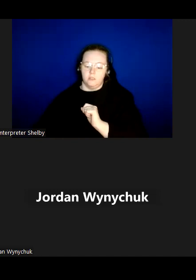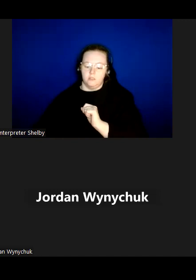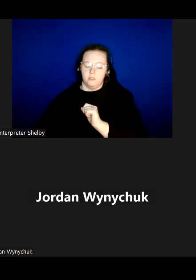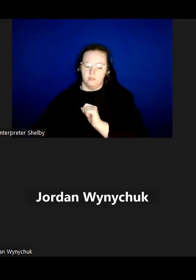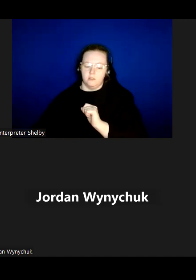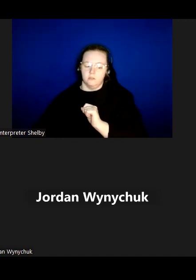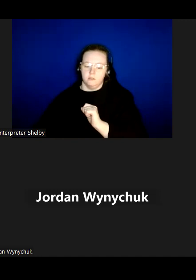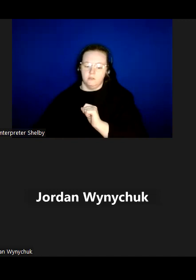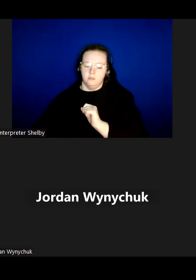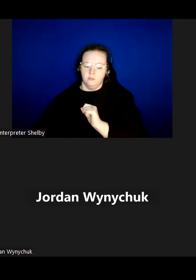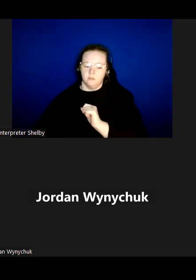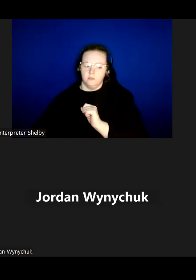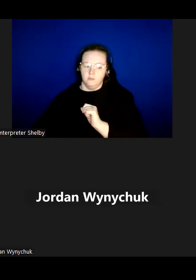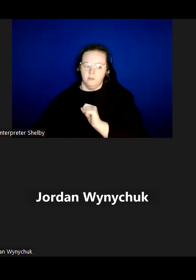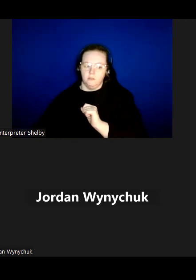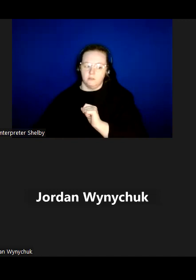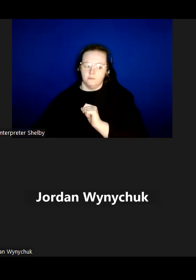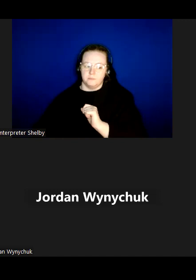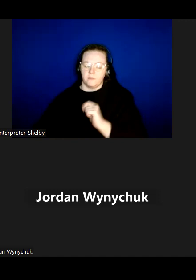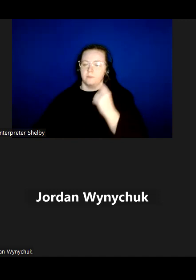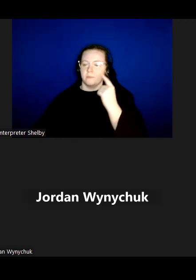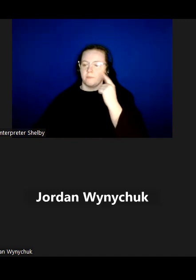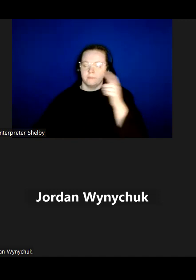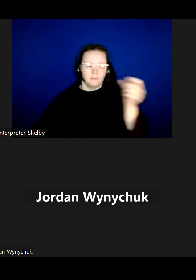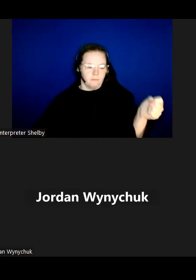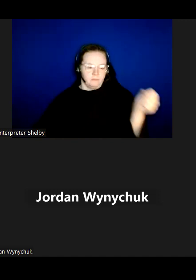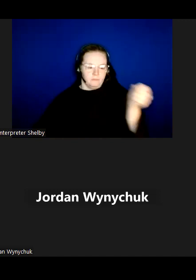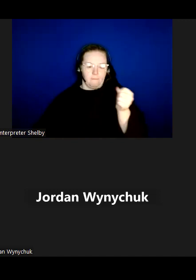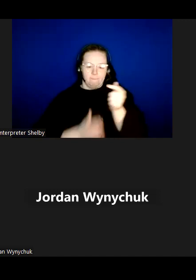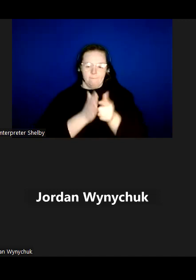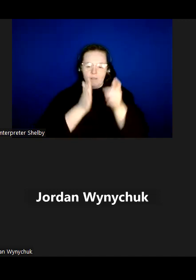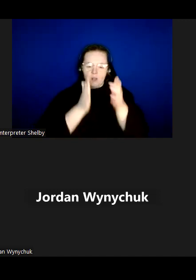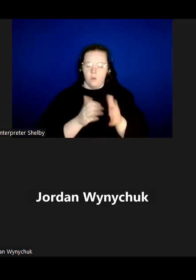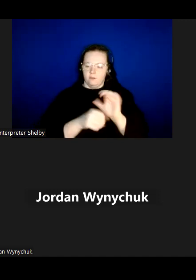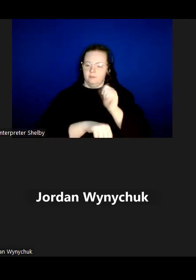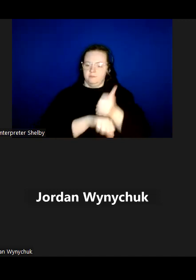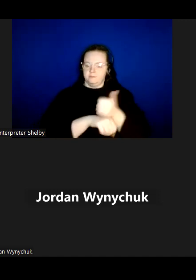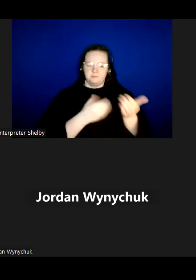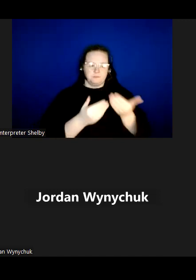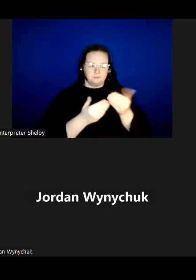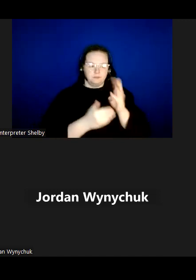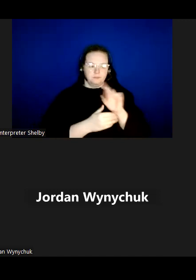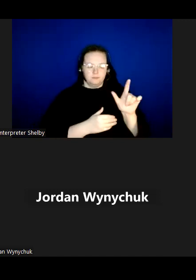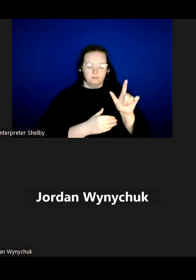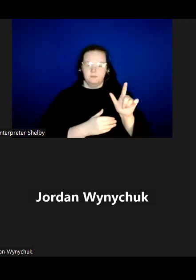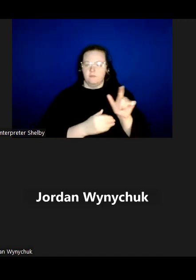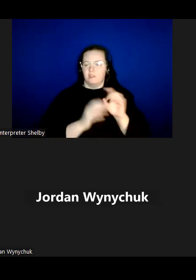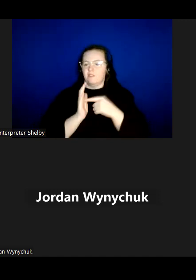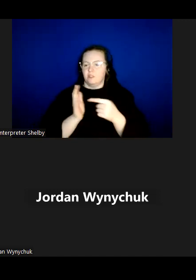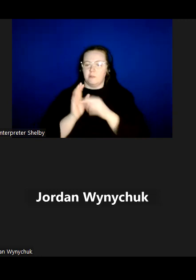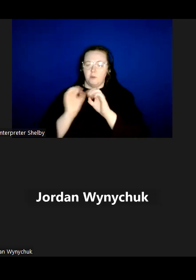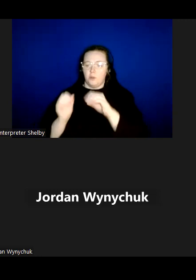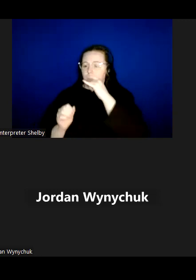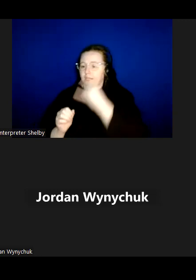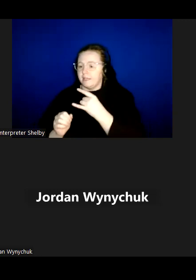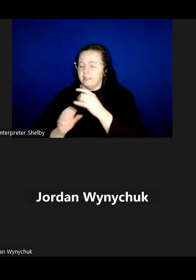What is the average cost of a lawyer to do a simple will? For example, if there's no children, there's no and no